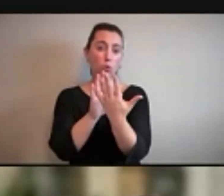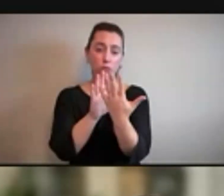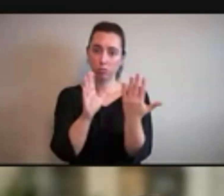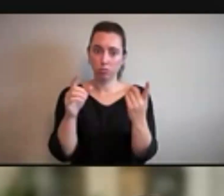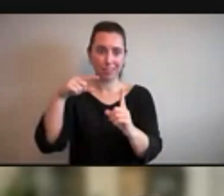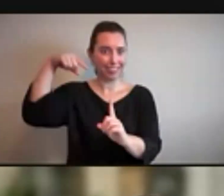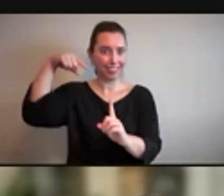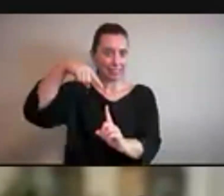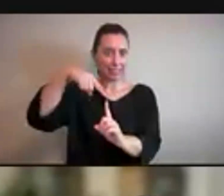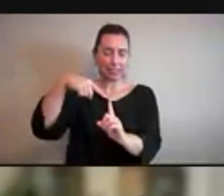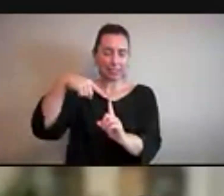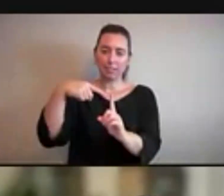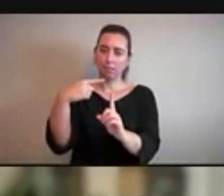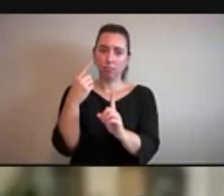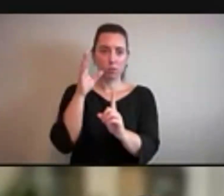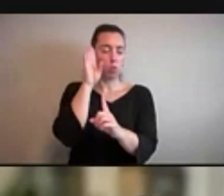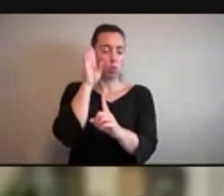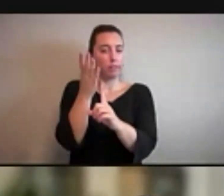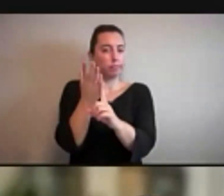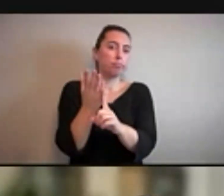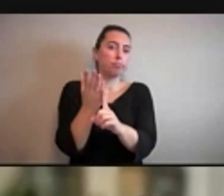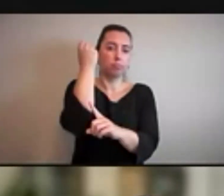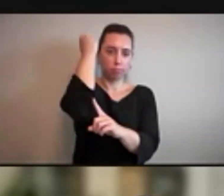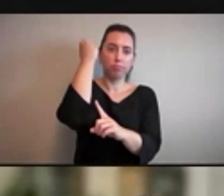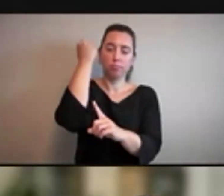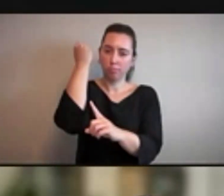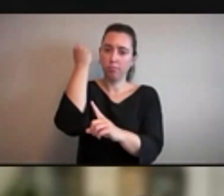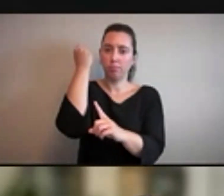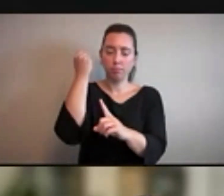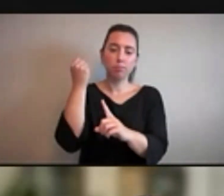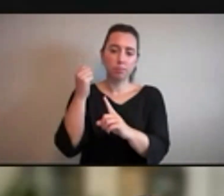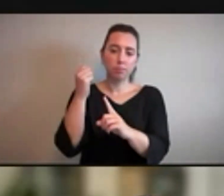can do better stuff and better things, and